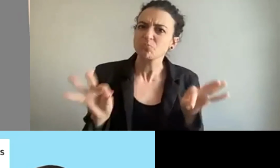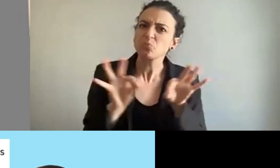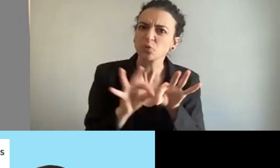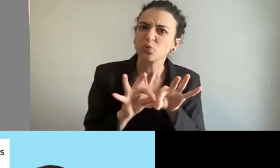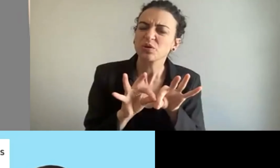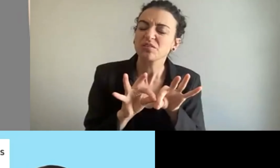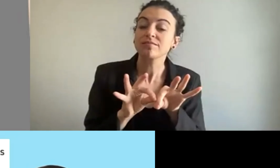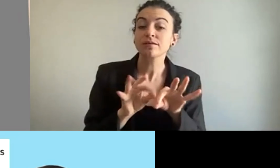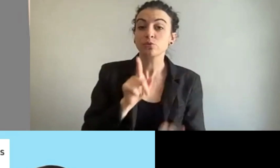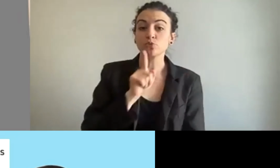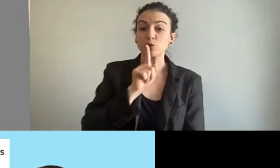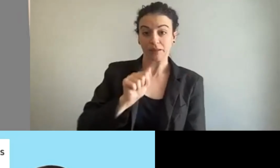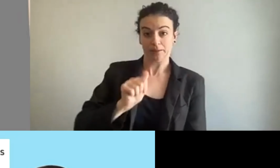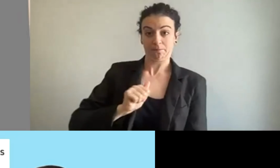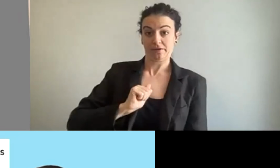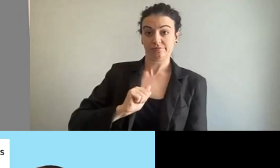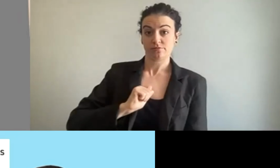of technology that